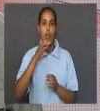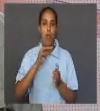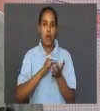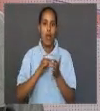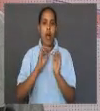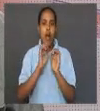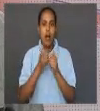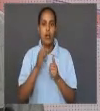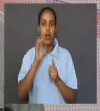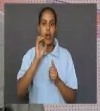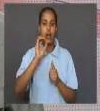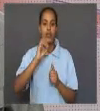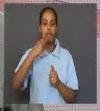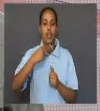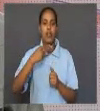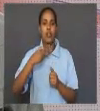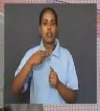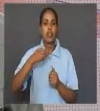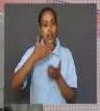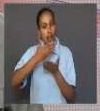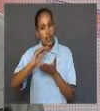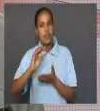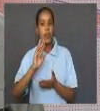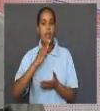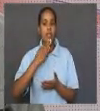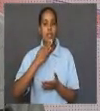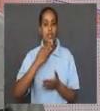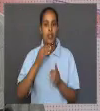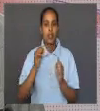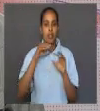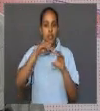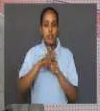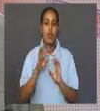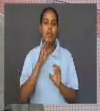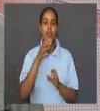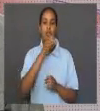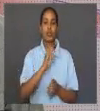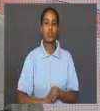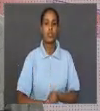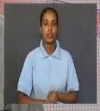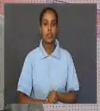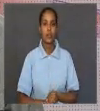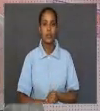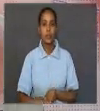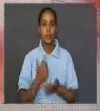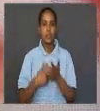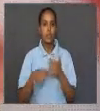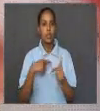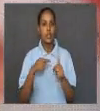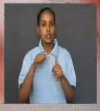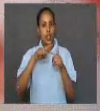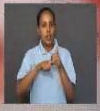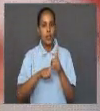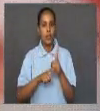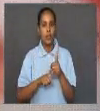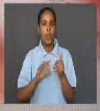molecules, and how hydroxide ions release from bases in water solutions.